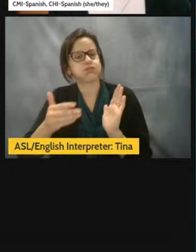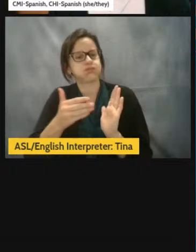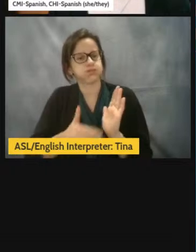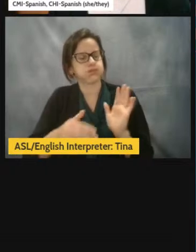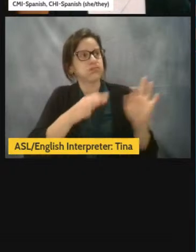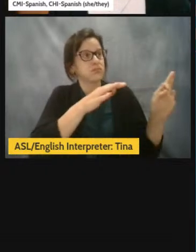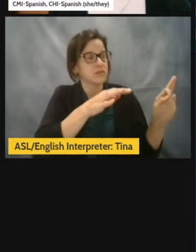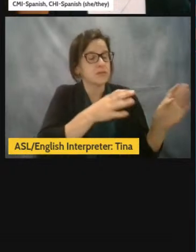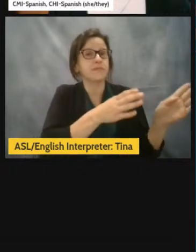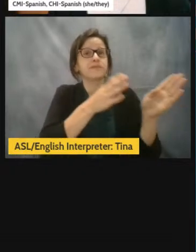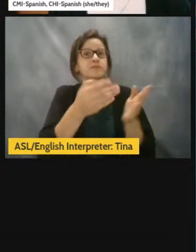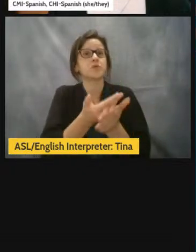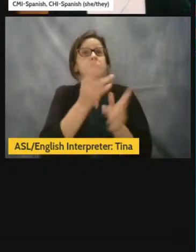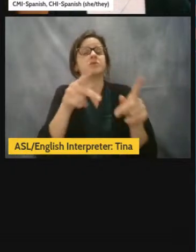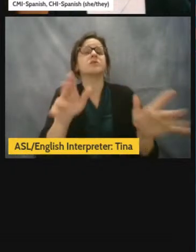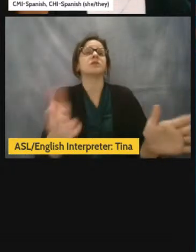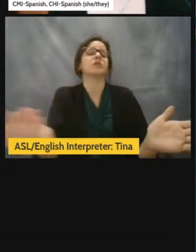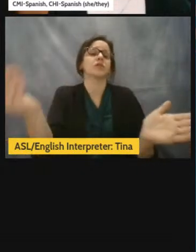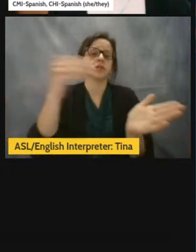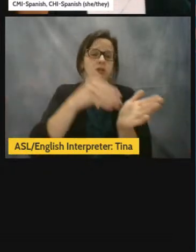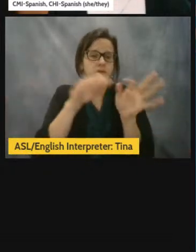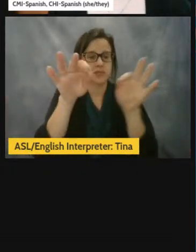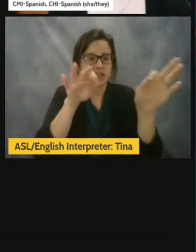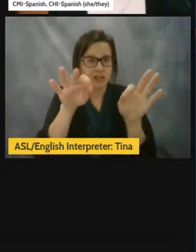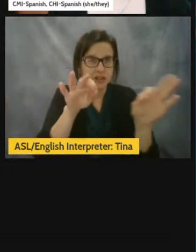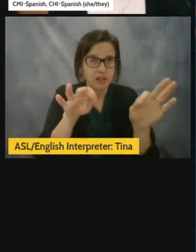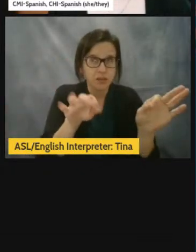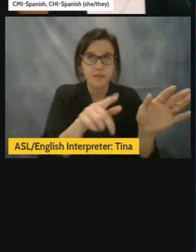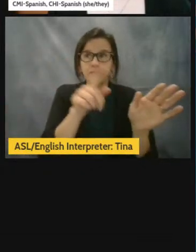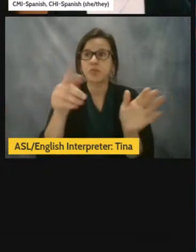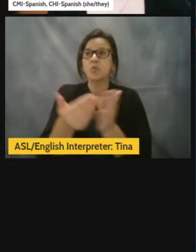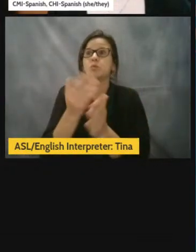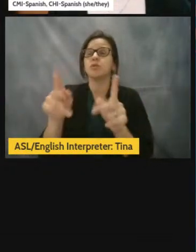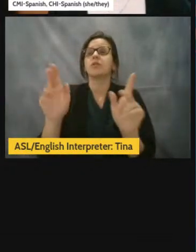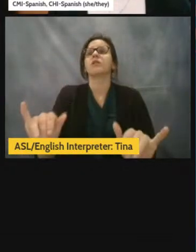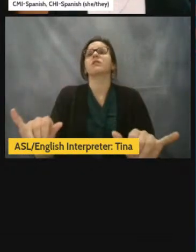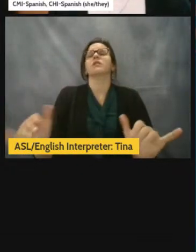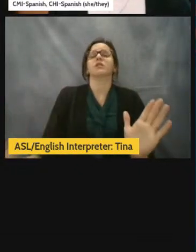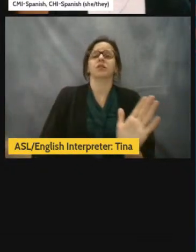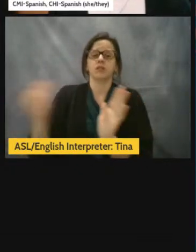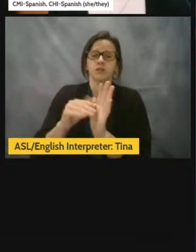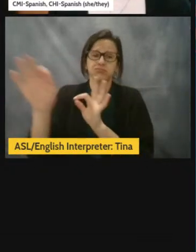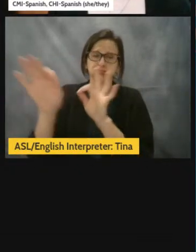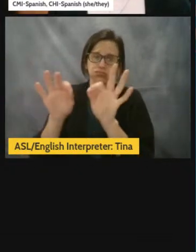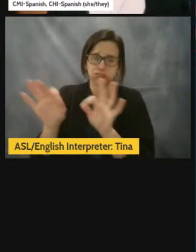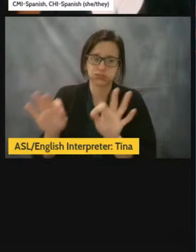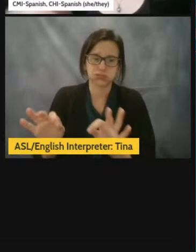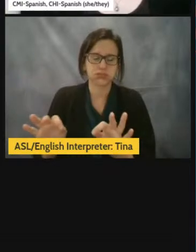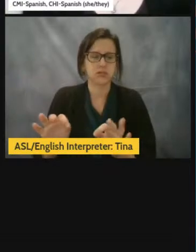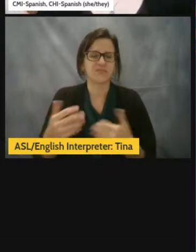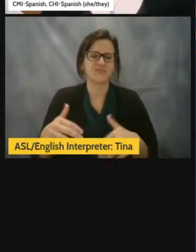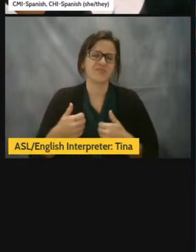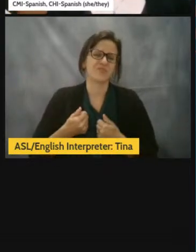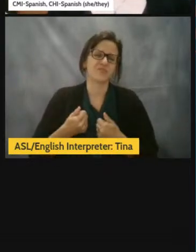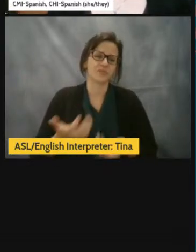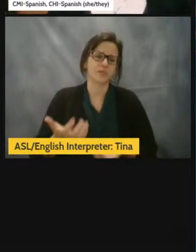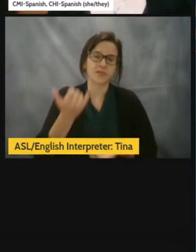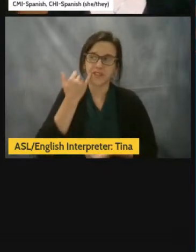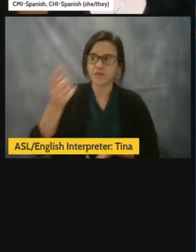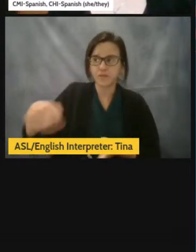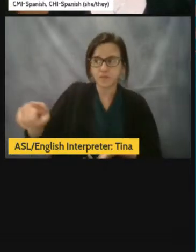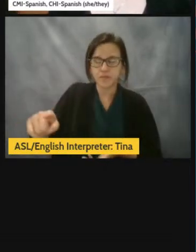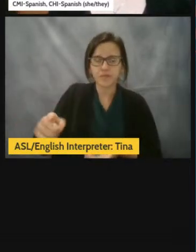again. If someone does this for you, recognize it as the precious gift it is. It's Pride,